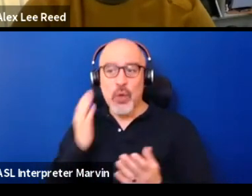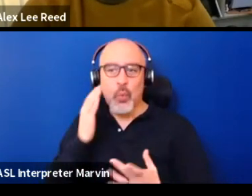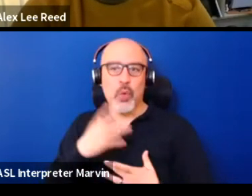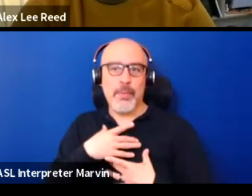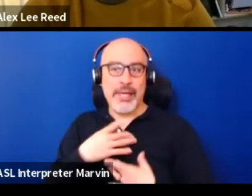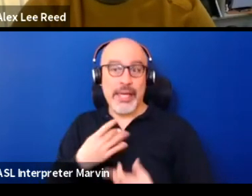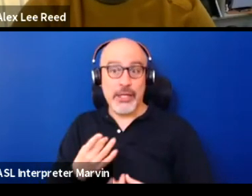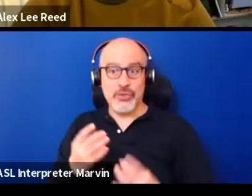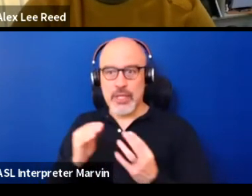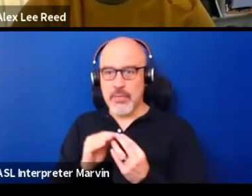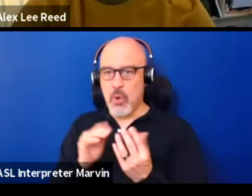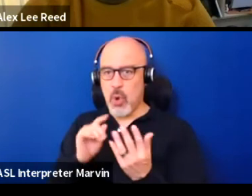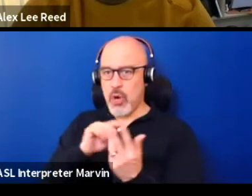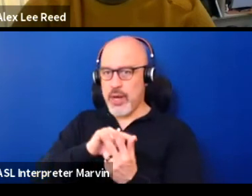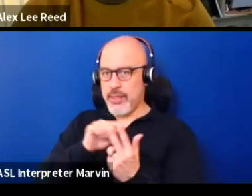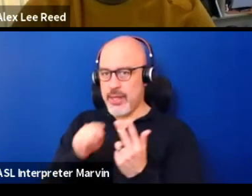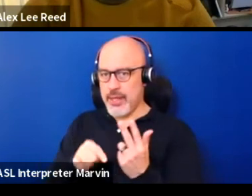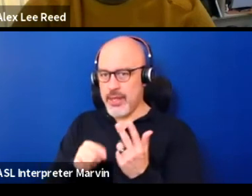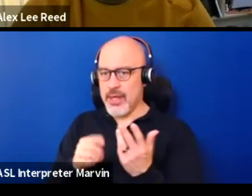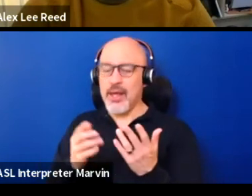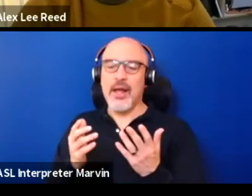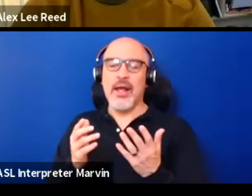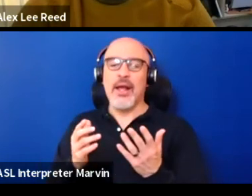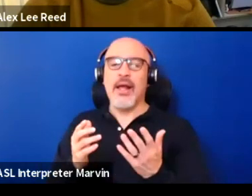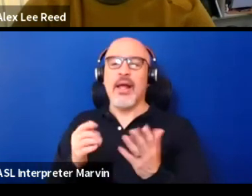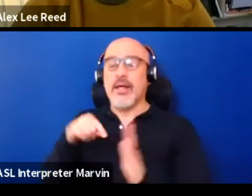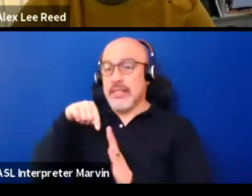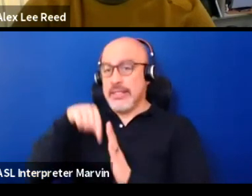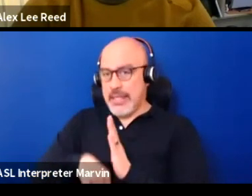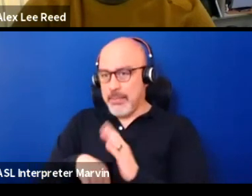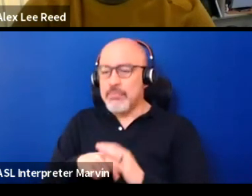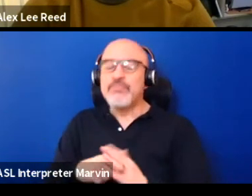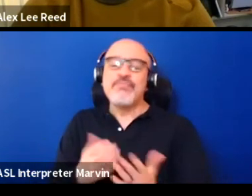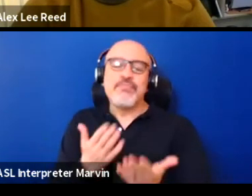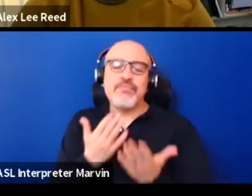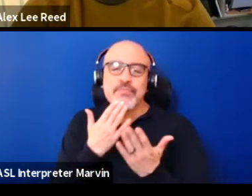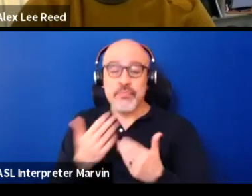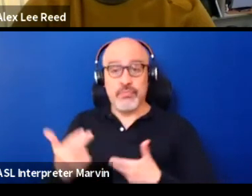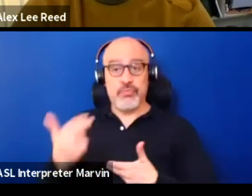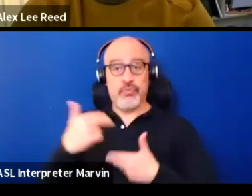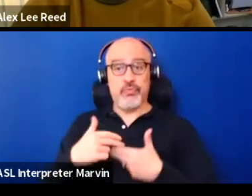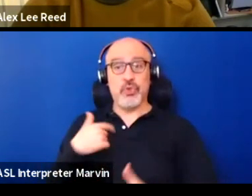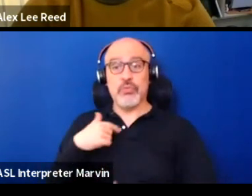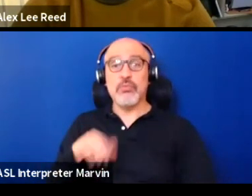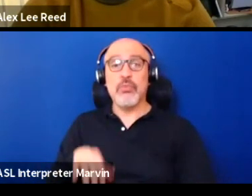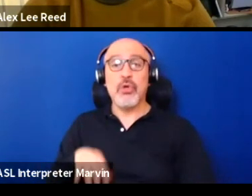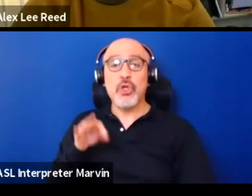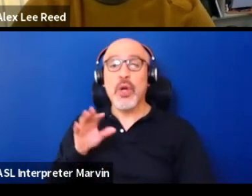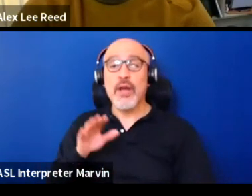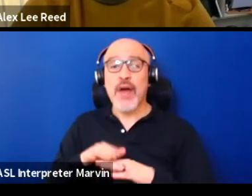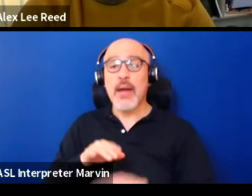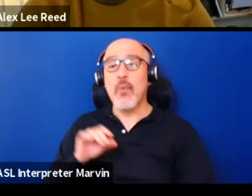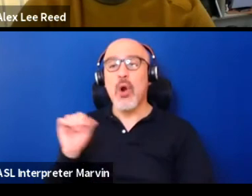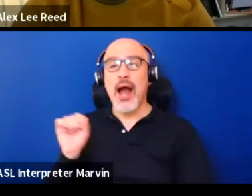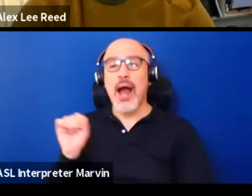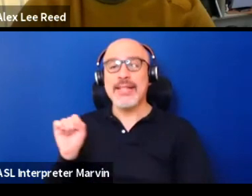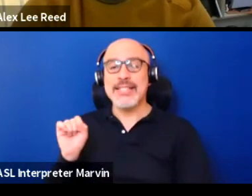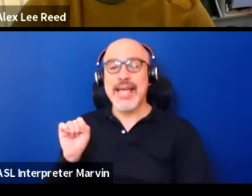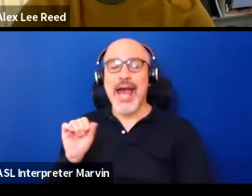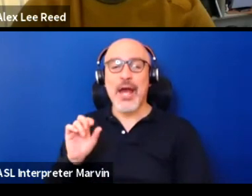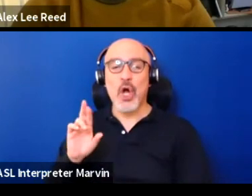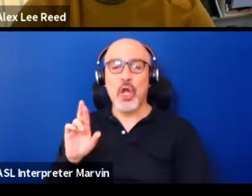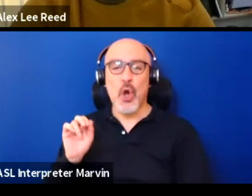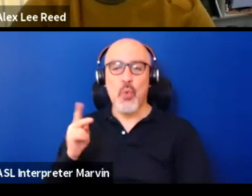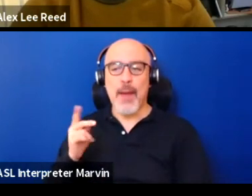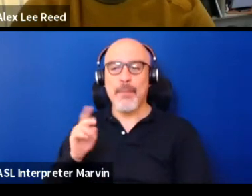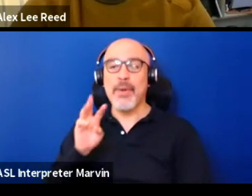deeper. So please join us for that. You can find out more on the Seattle Rep website.